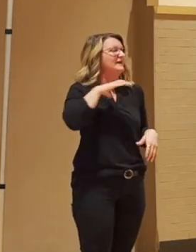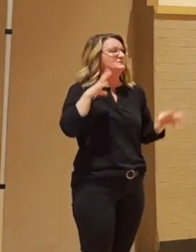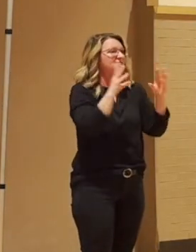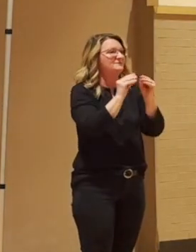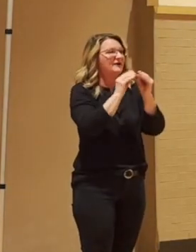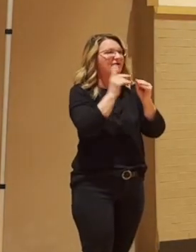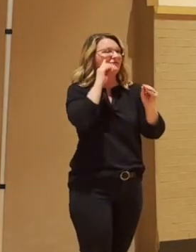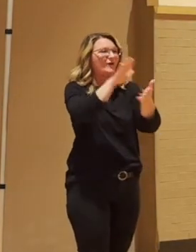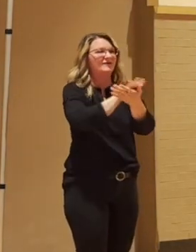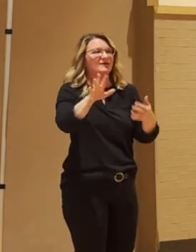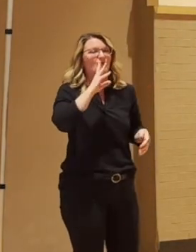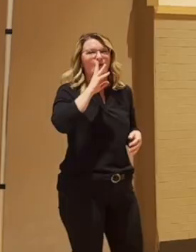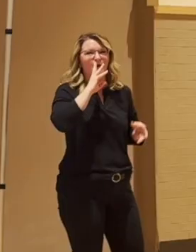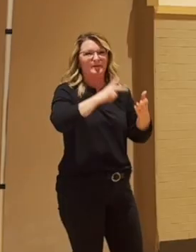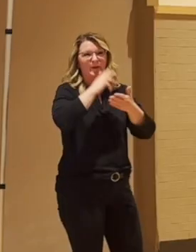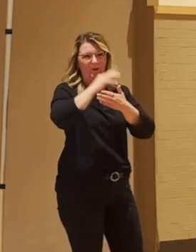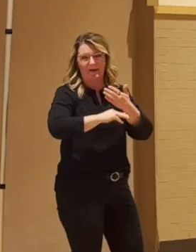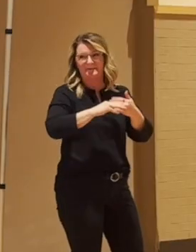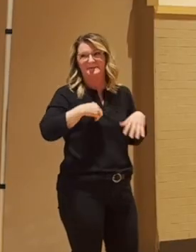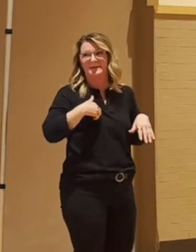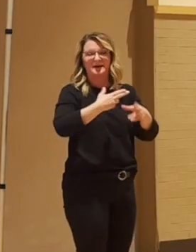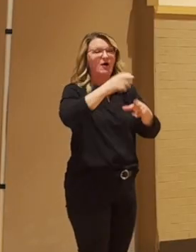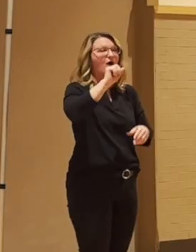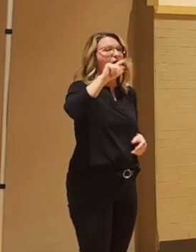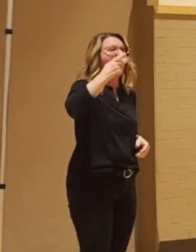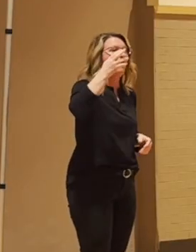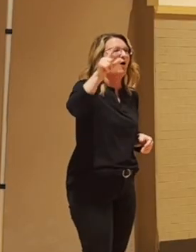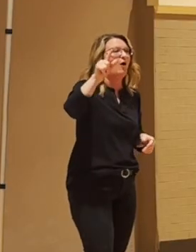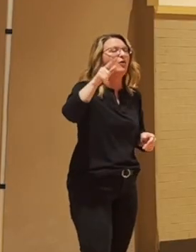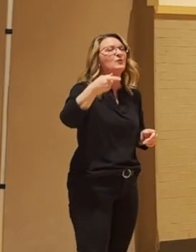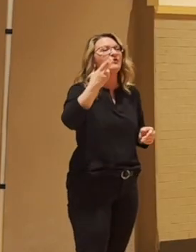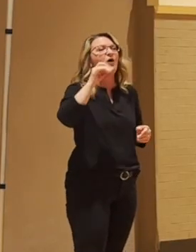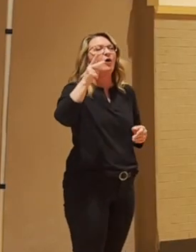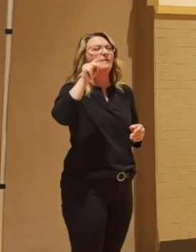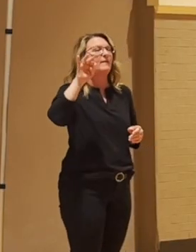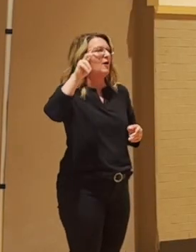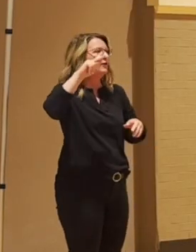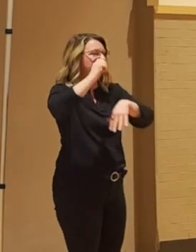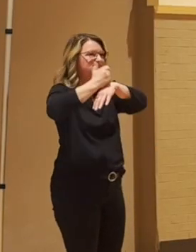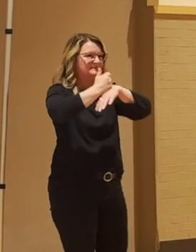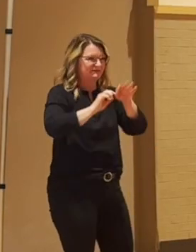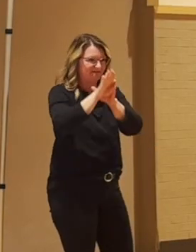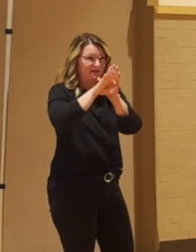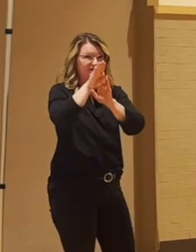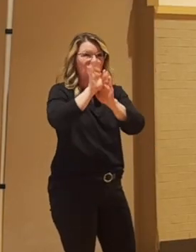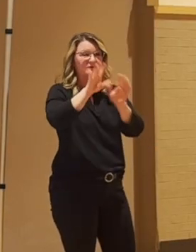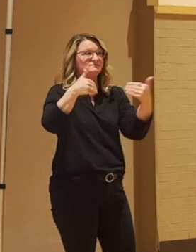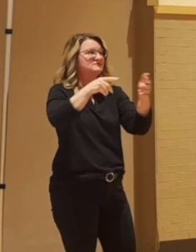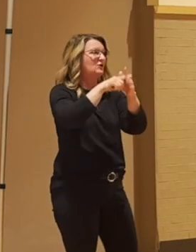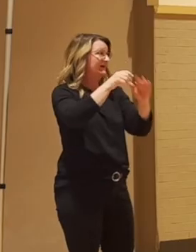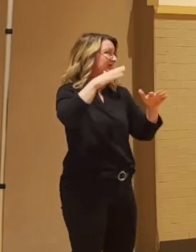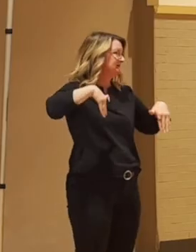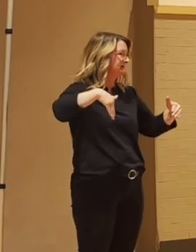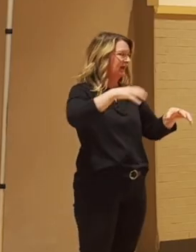City Clean Waters program. My name is Art Hall with Hallmark Planning and Development, and we're going to go ahead and get started. If you hadn't gotten food already,